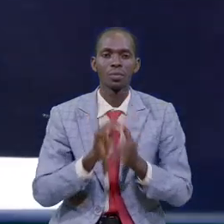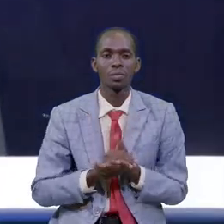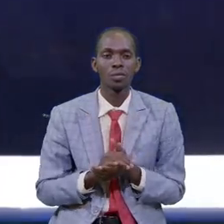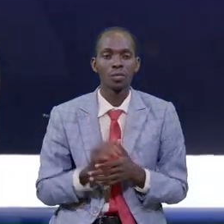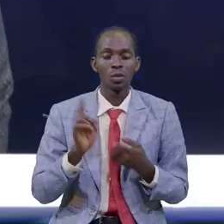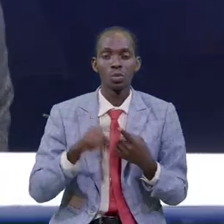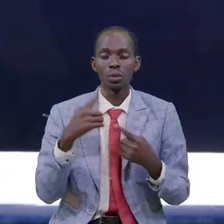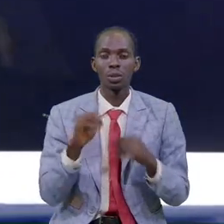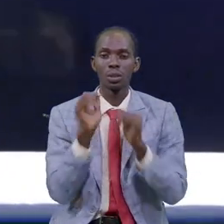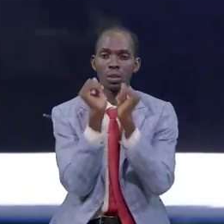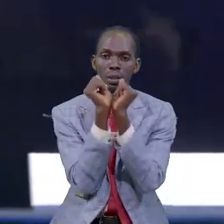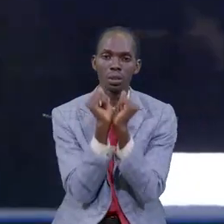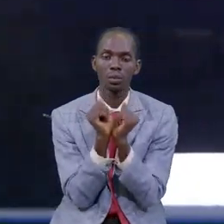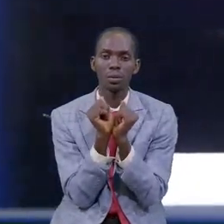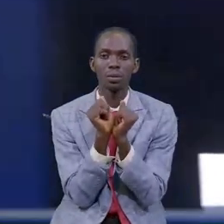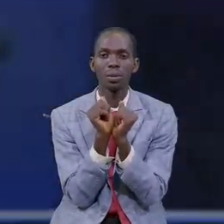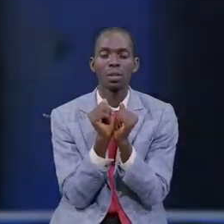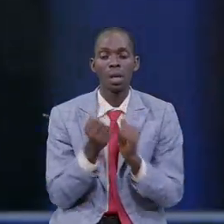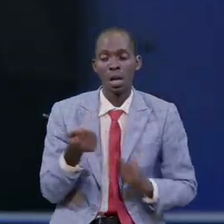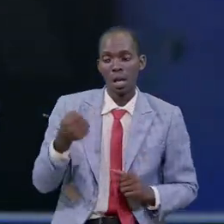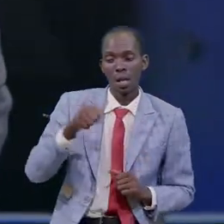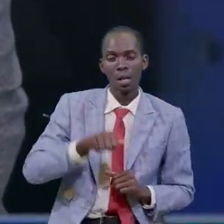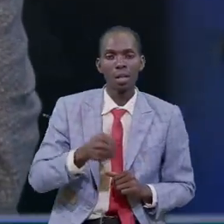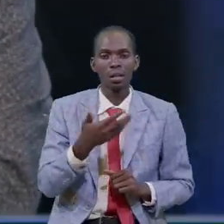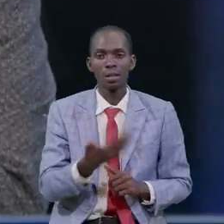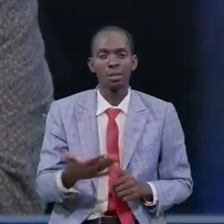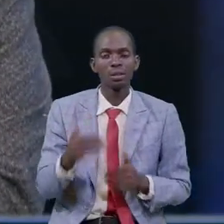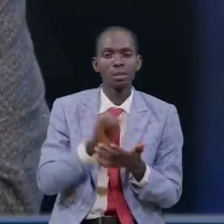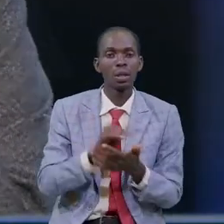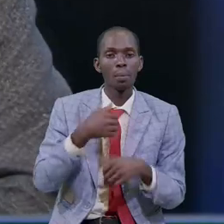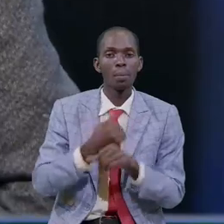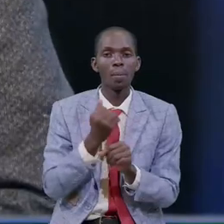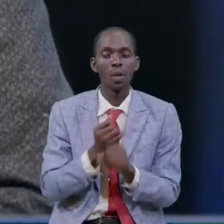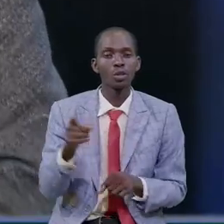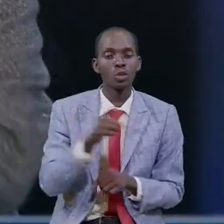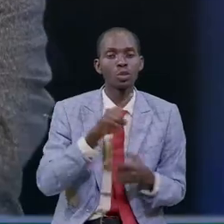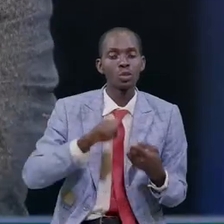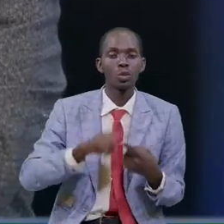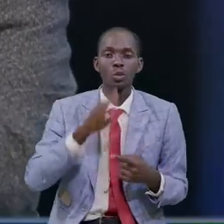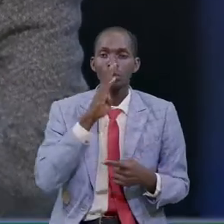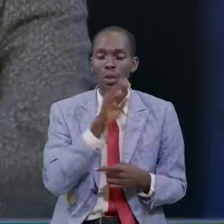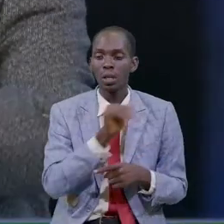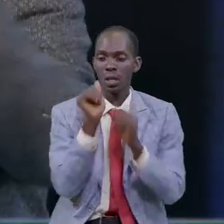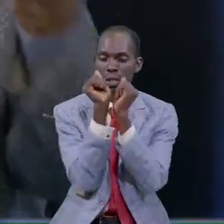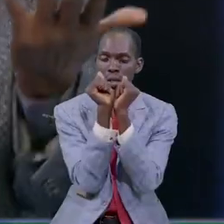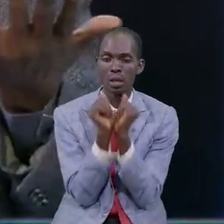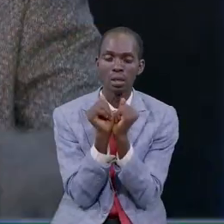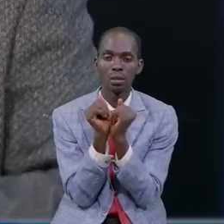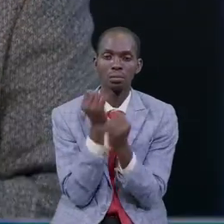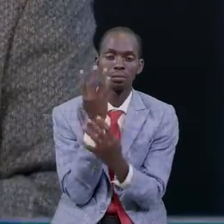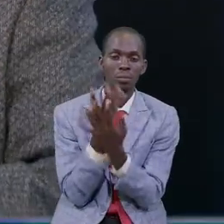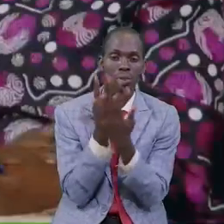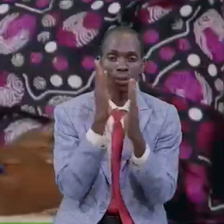captives. Anything that made you a captive, a slave, the Lord delivers